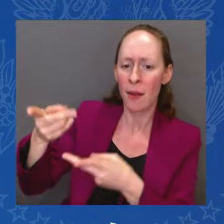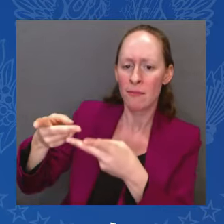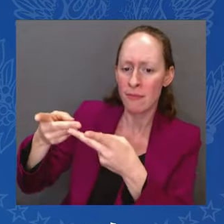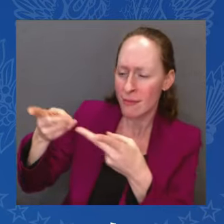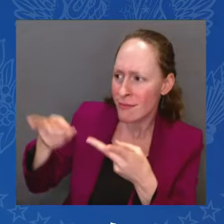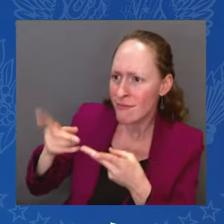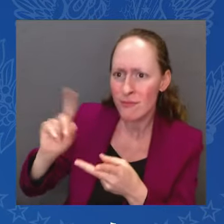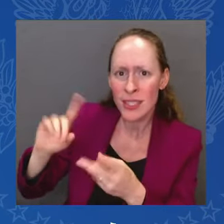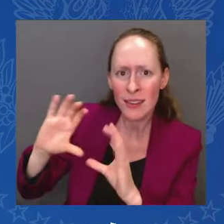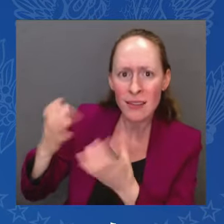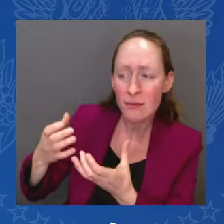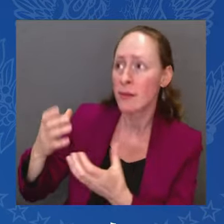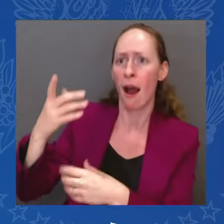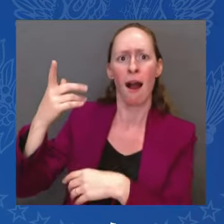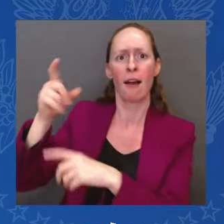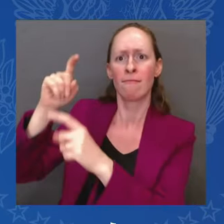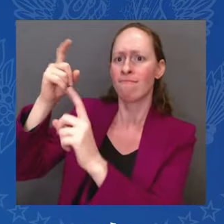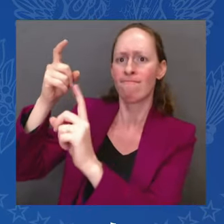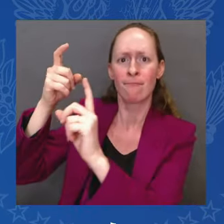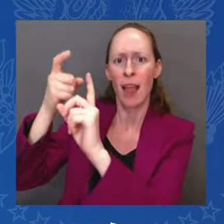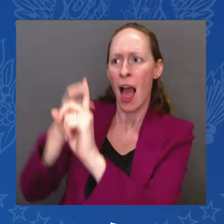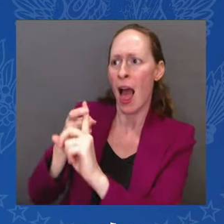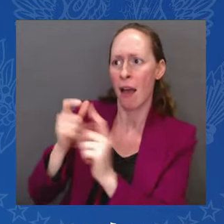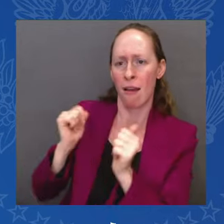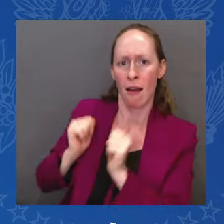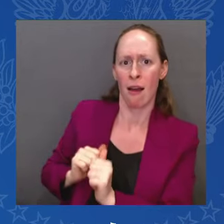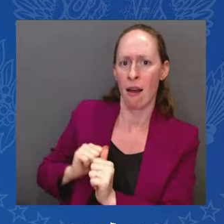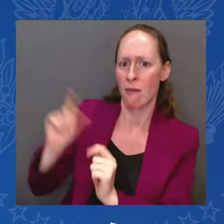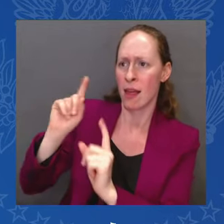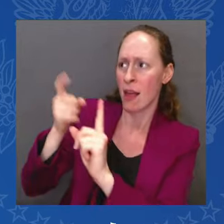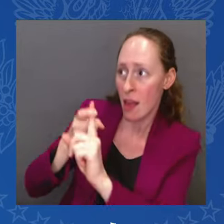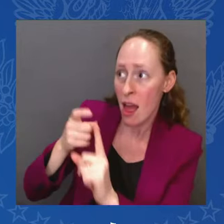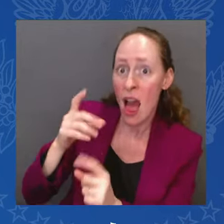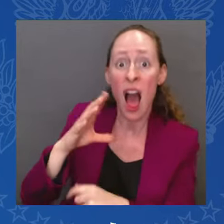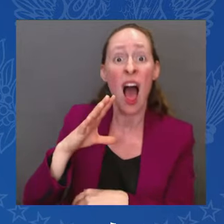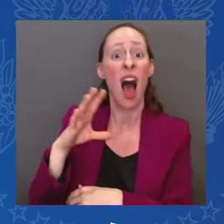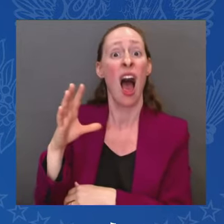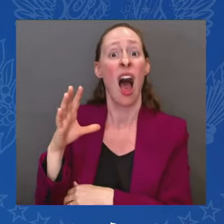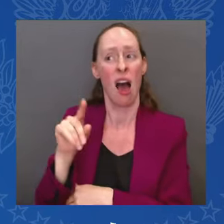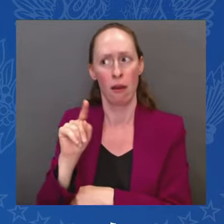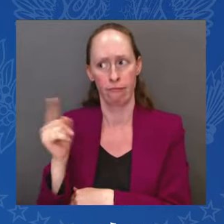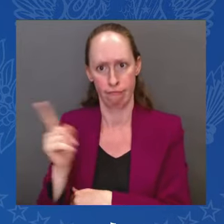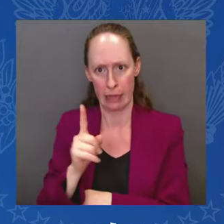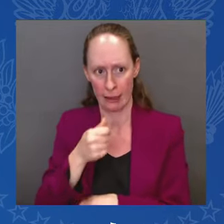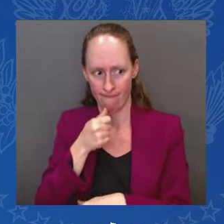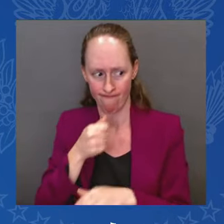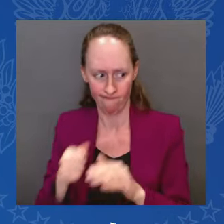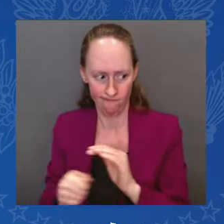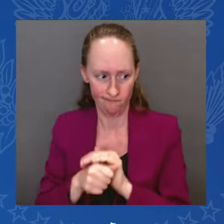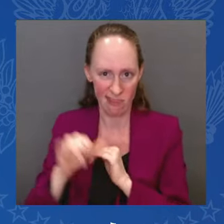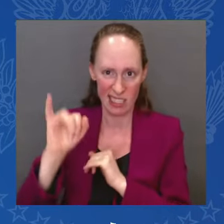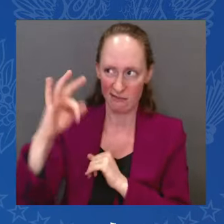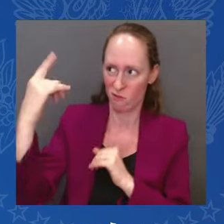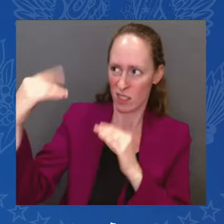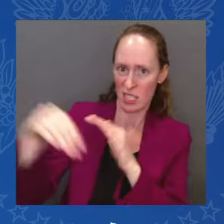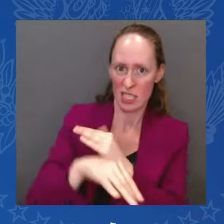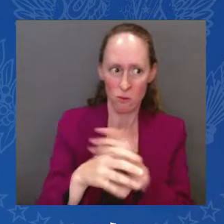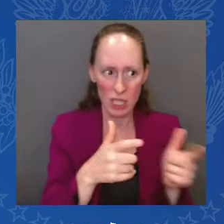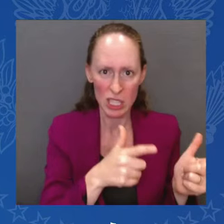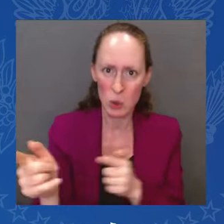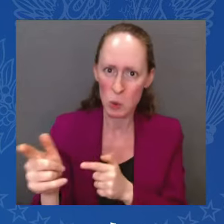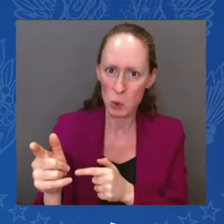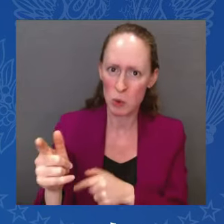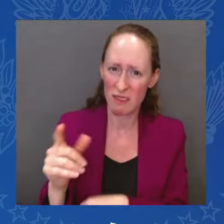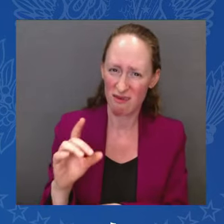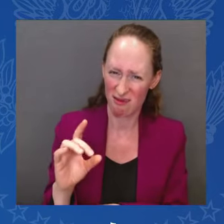to quietly hide from an active shooter. In fact, when having this conversation,